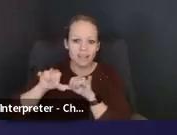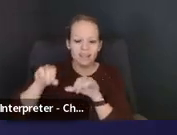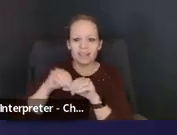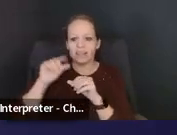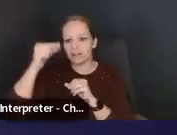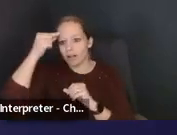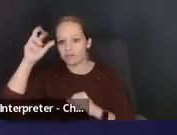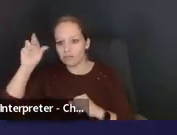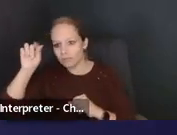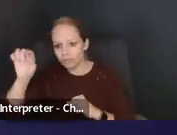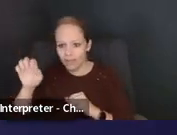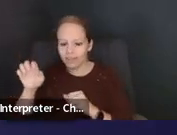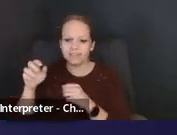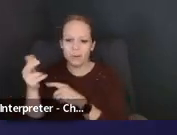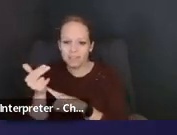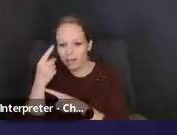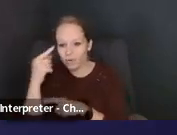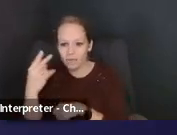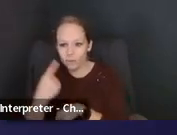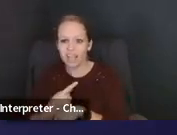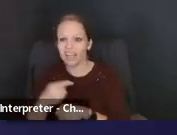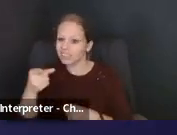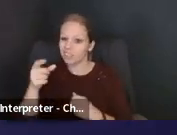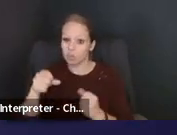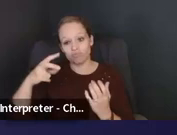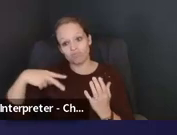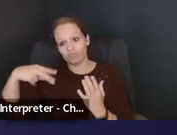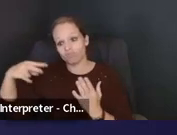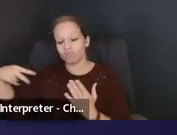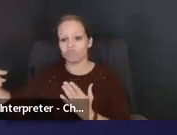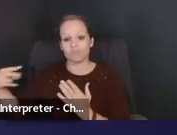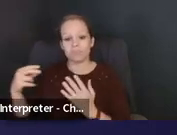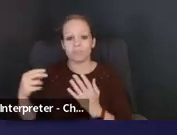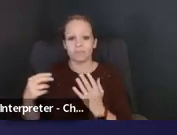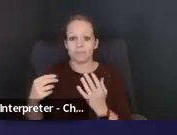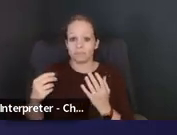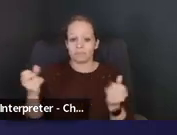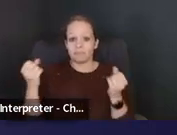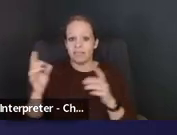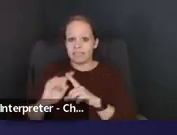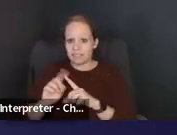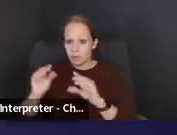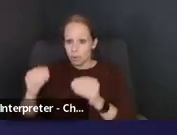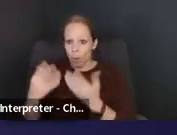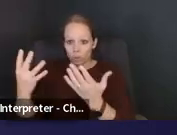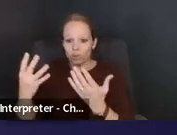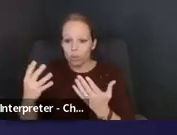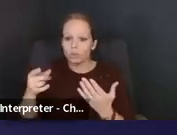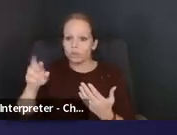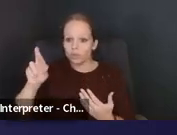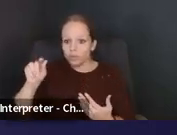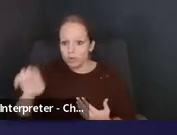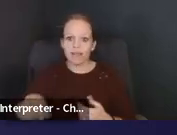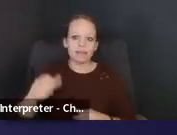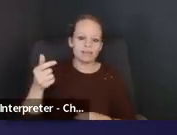rate hotel for a few days. And you get to read any number of proposals, rate them out, grade them